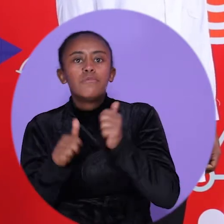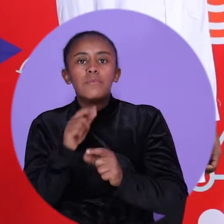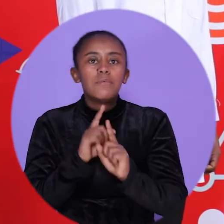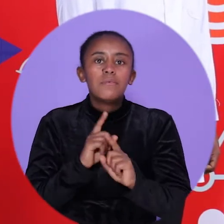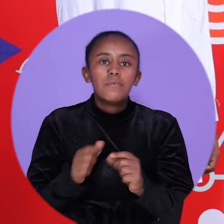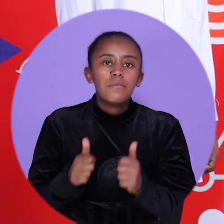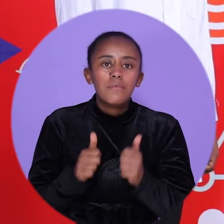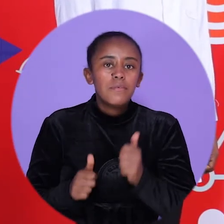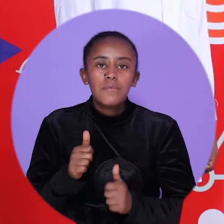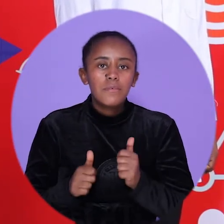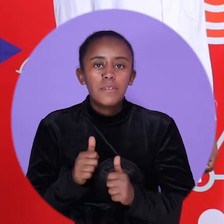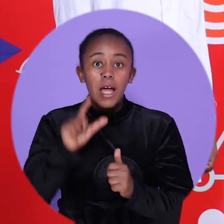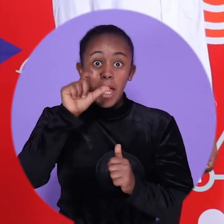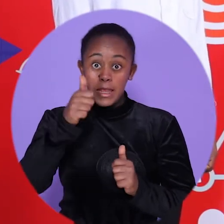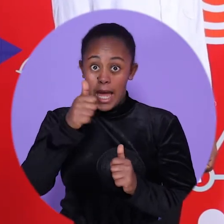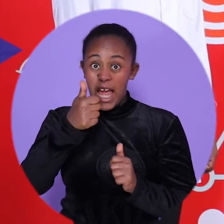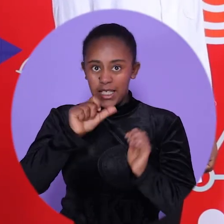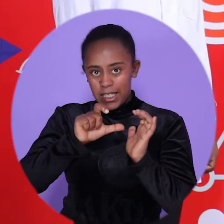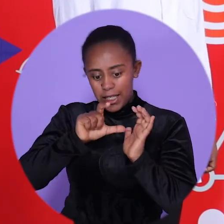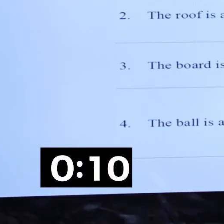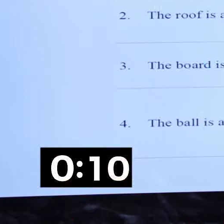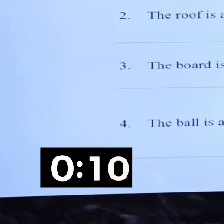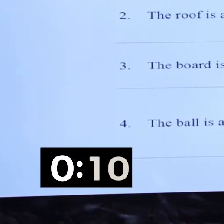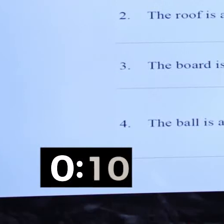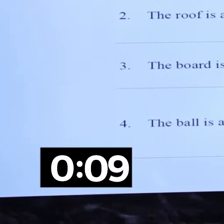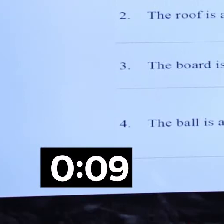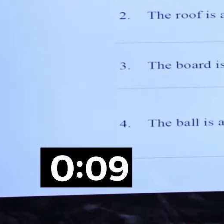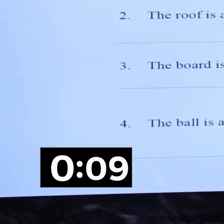I will give you 10 seconds for this question.